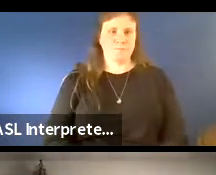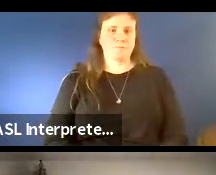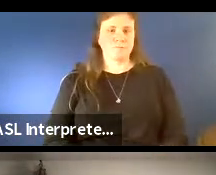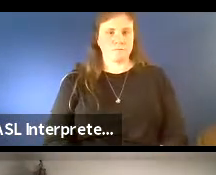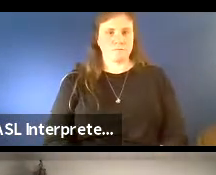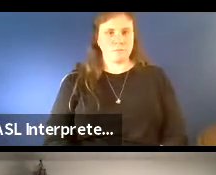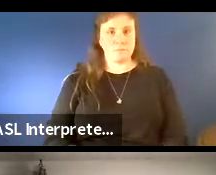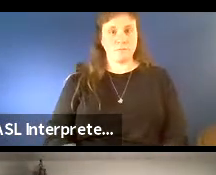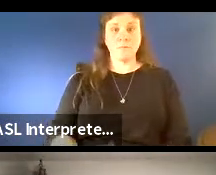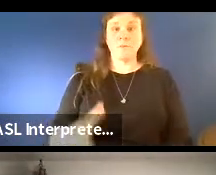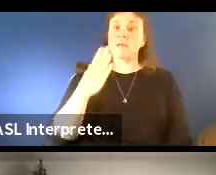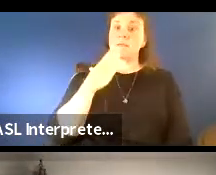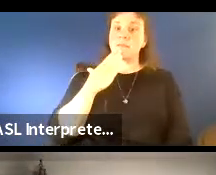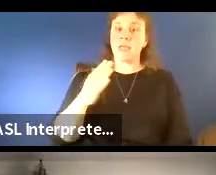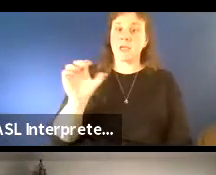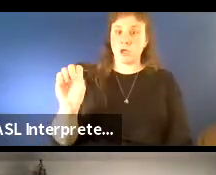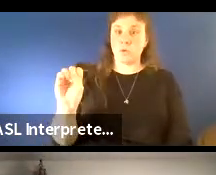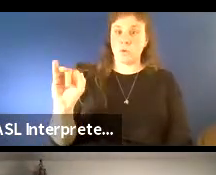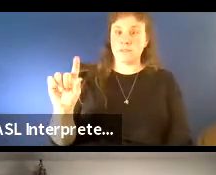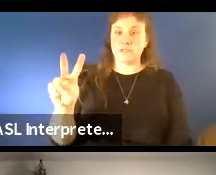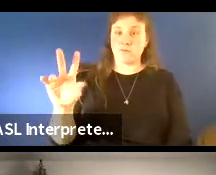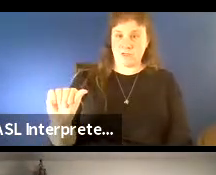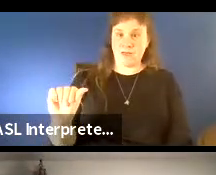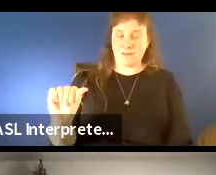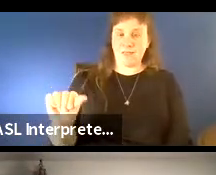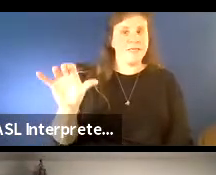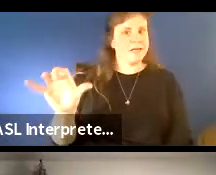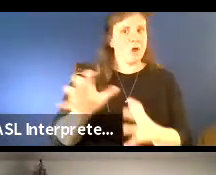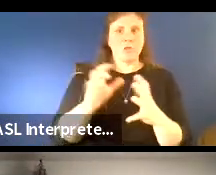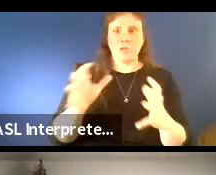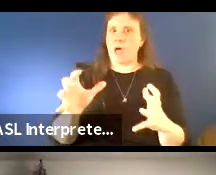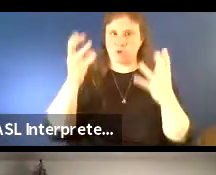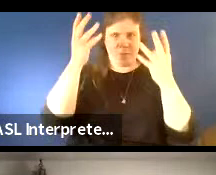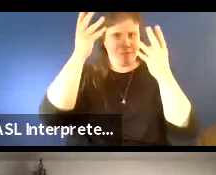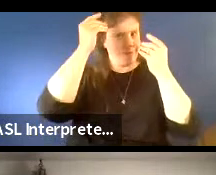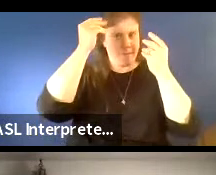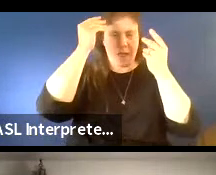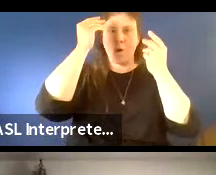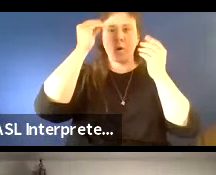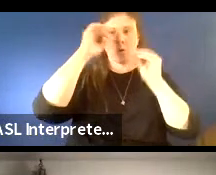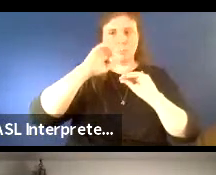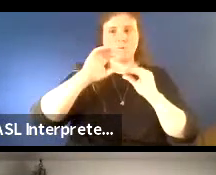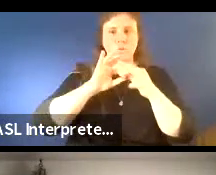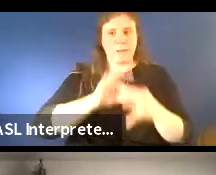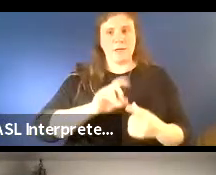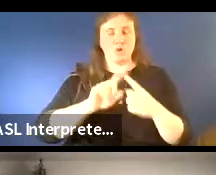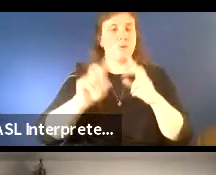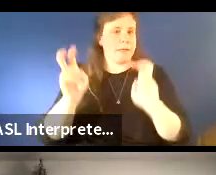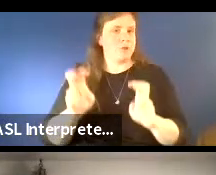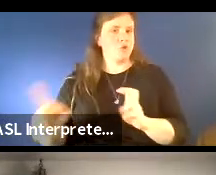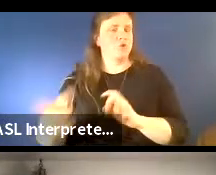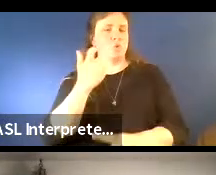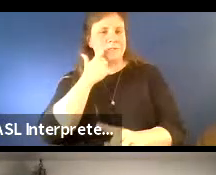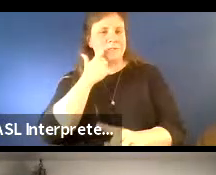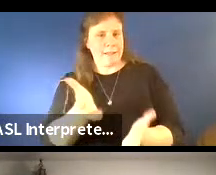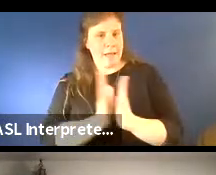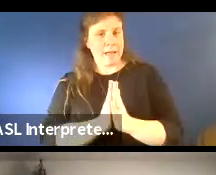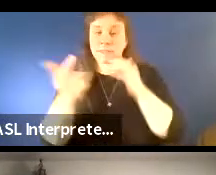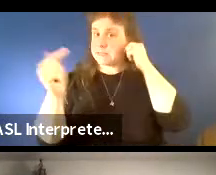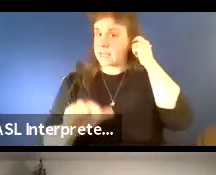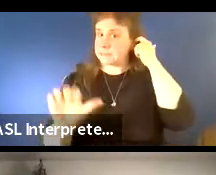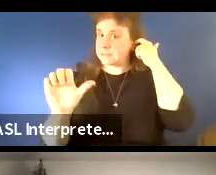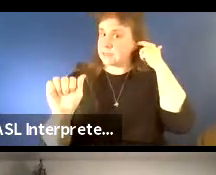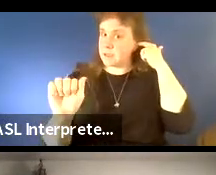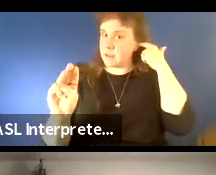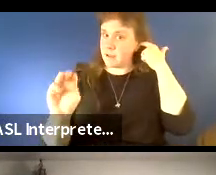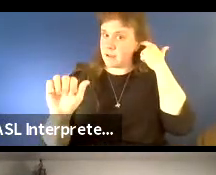Thank you, Sylvia. I think that gave all of us a lot to think about in terms of the issue that you posed. Amanda, let's go to you, and then